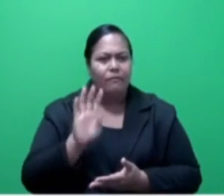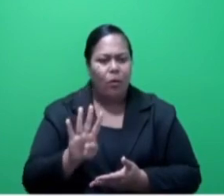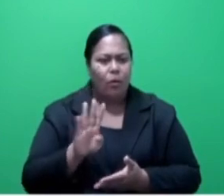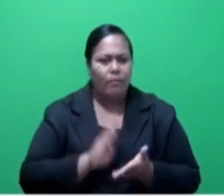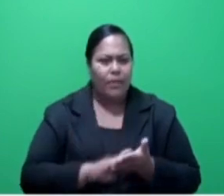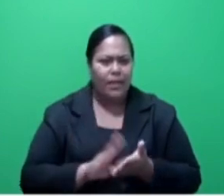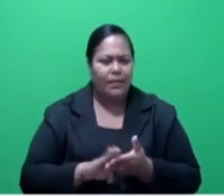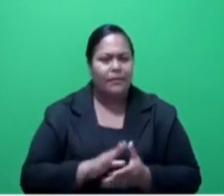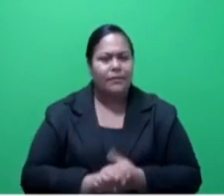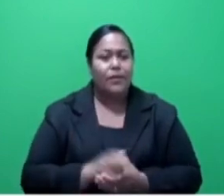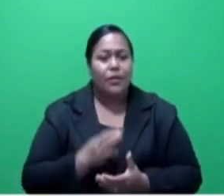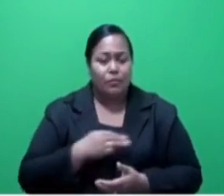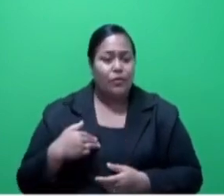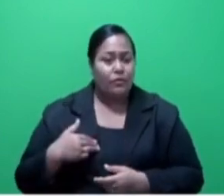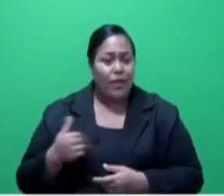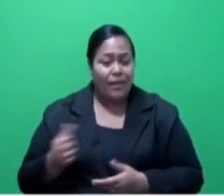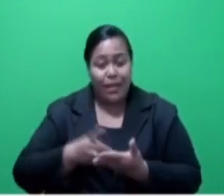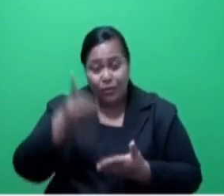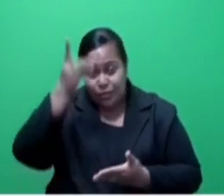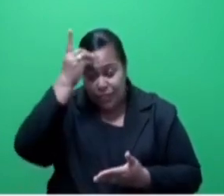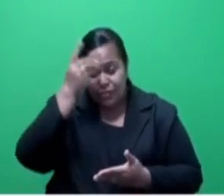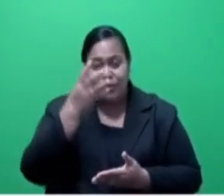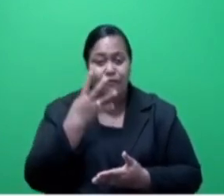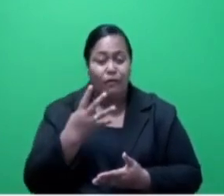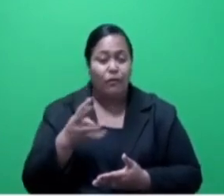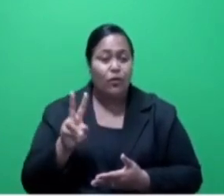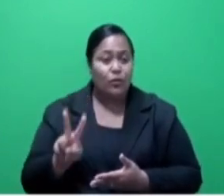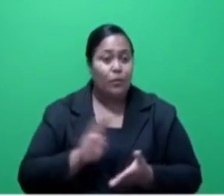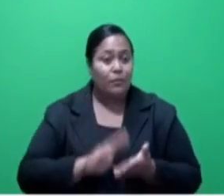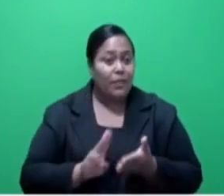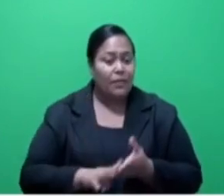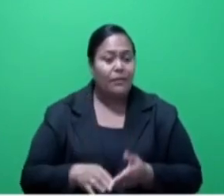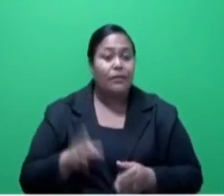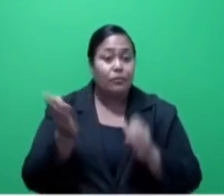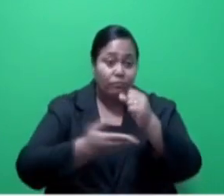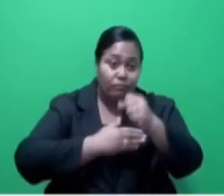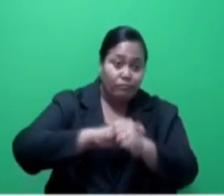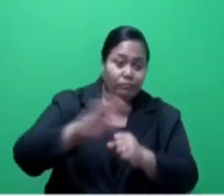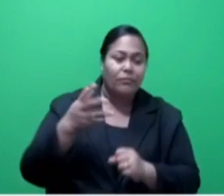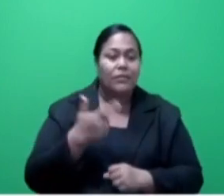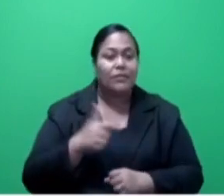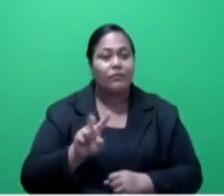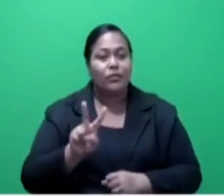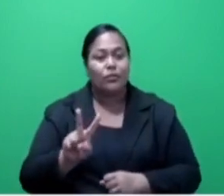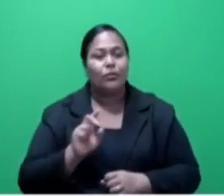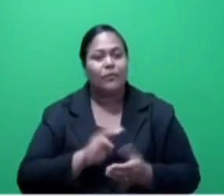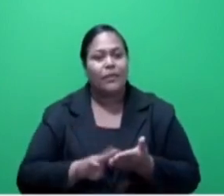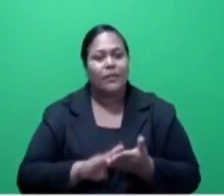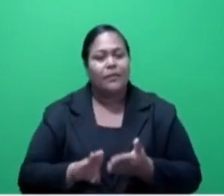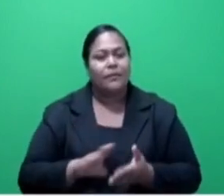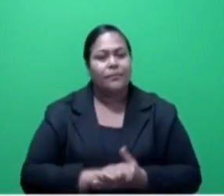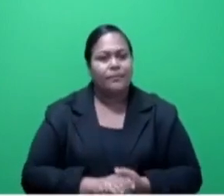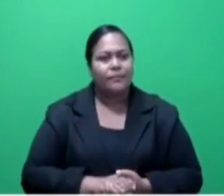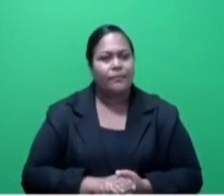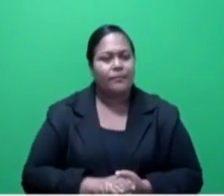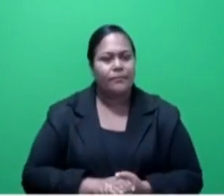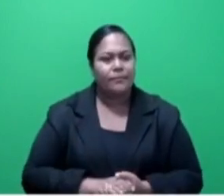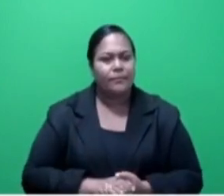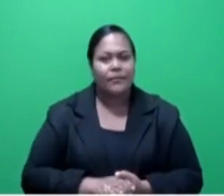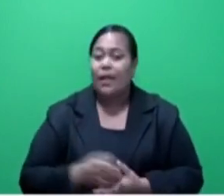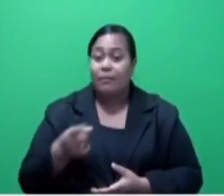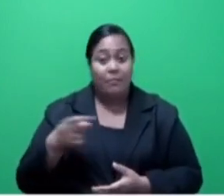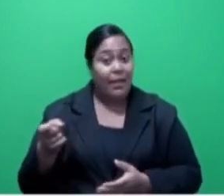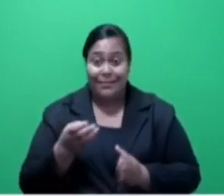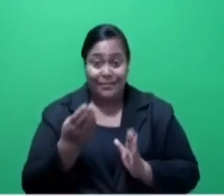million. Education, 442 million. Sugar, 72 million. Would they cut the elections budget? Don't